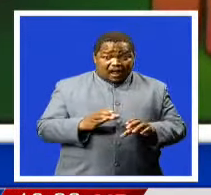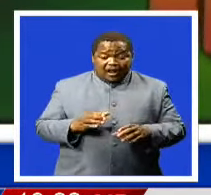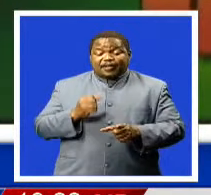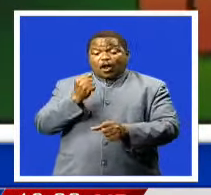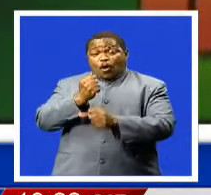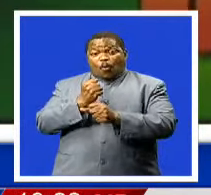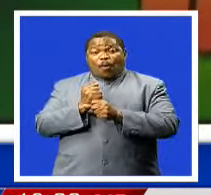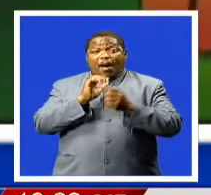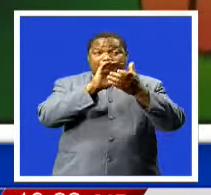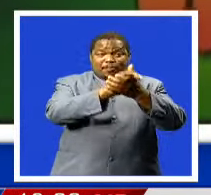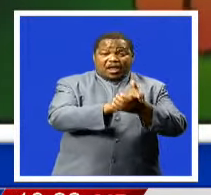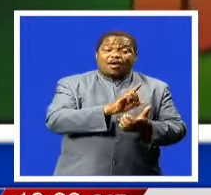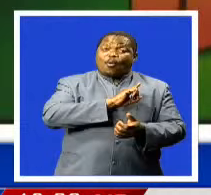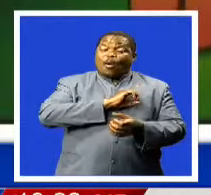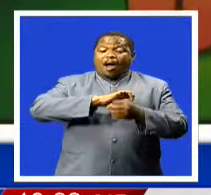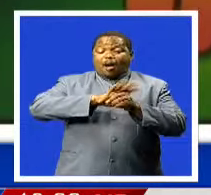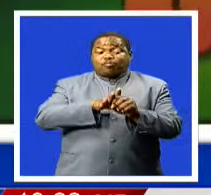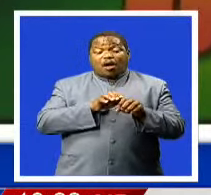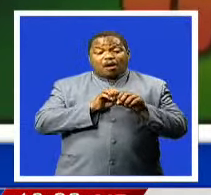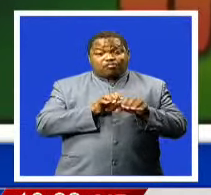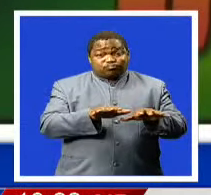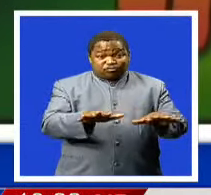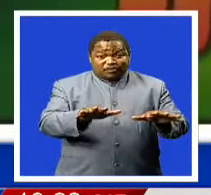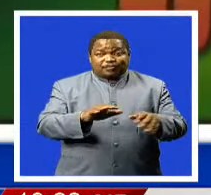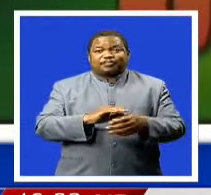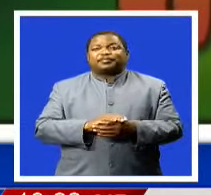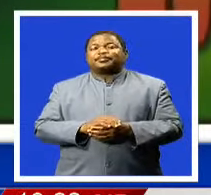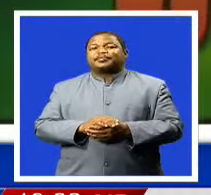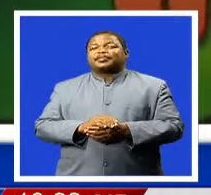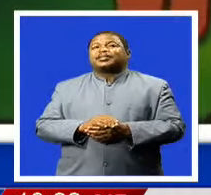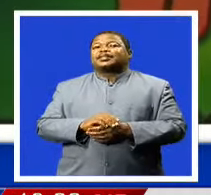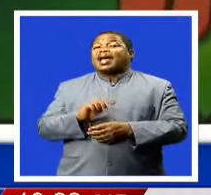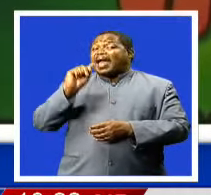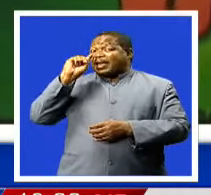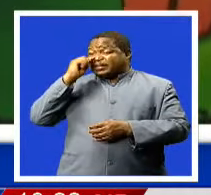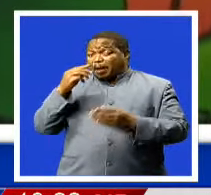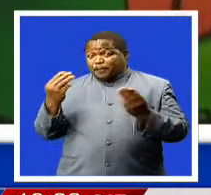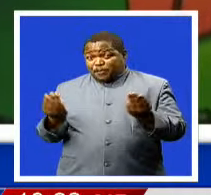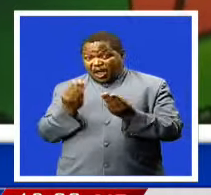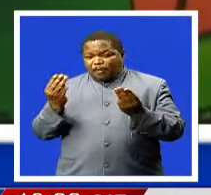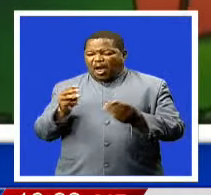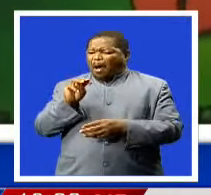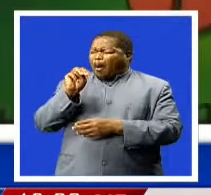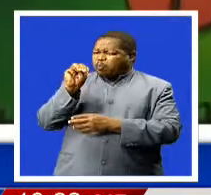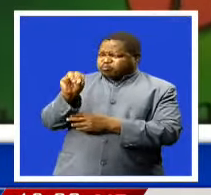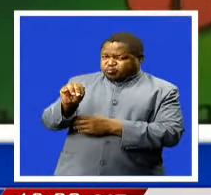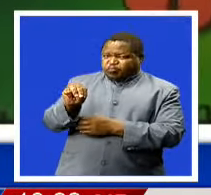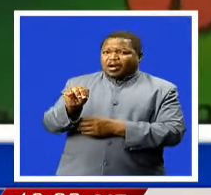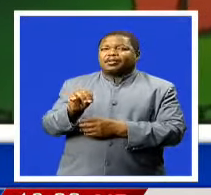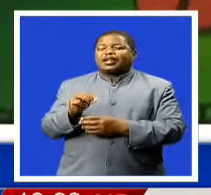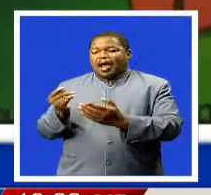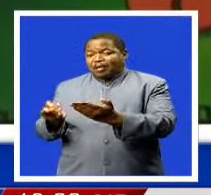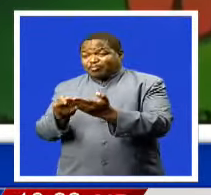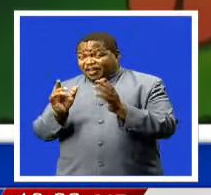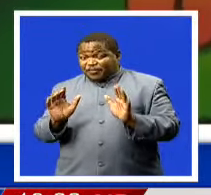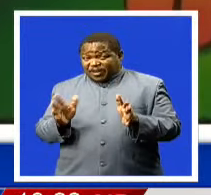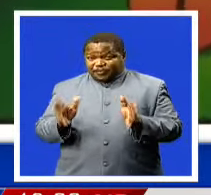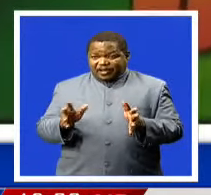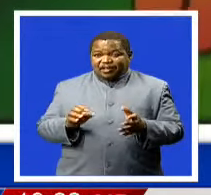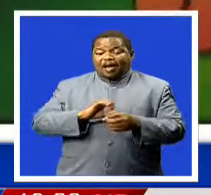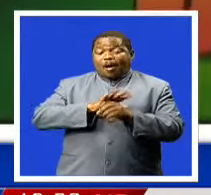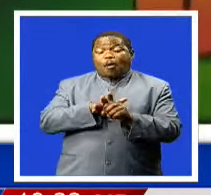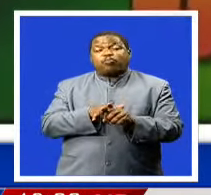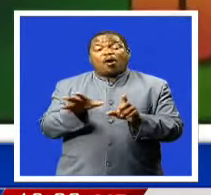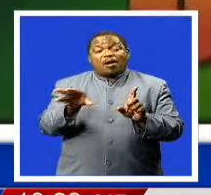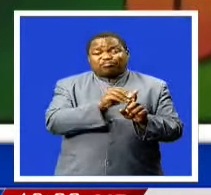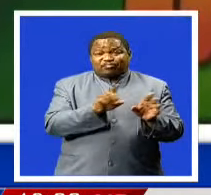million Indians have availed this facility and reached India. While Air India and Air India Express were in the forefront